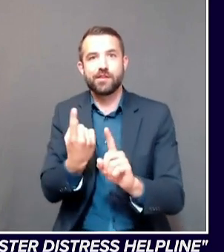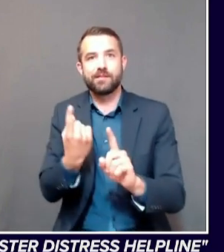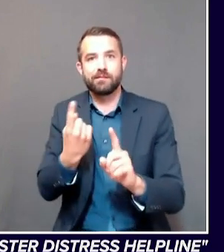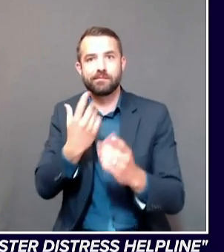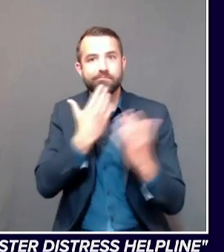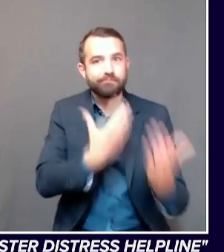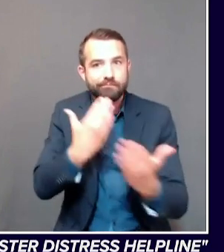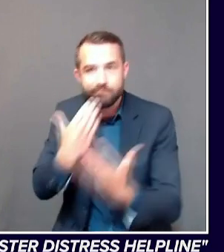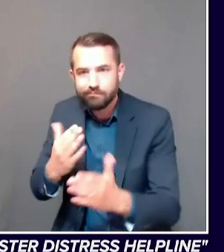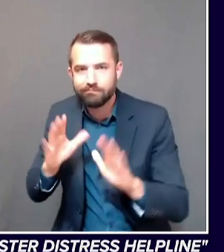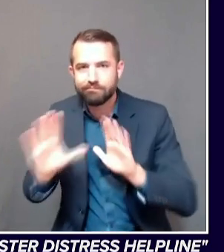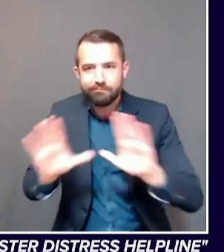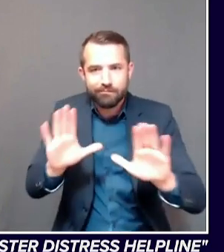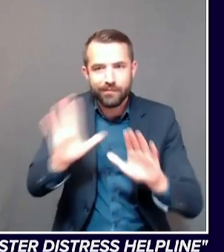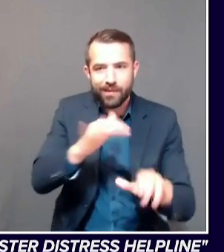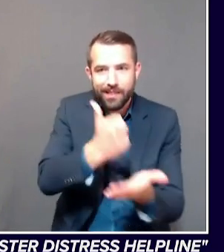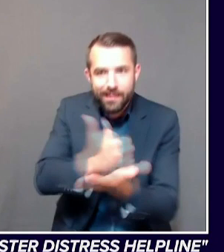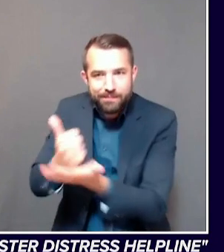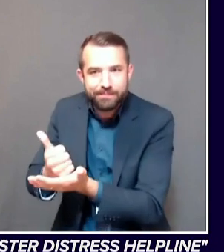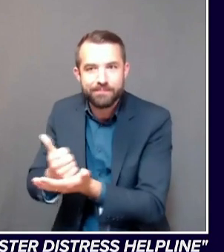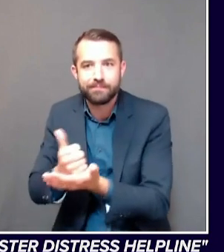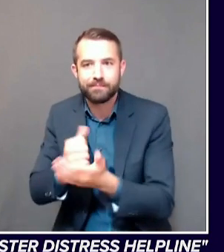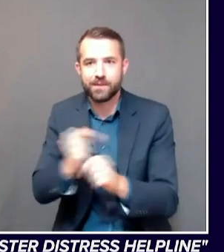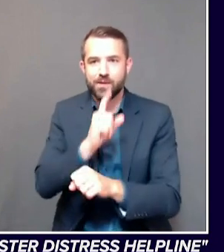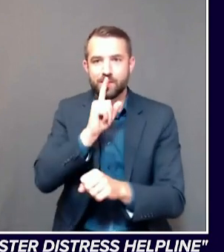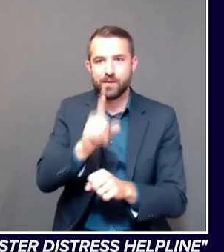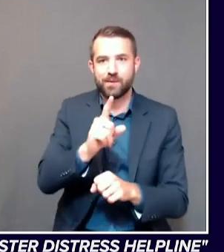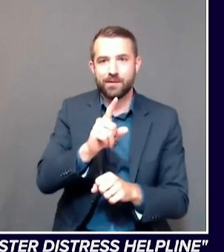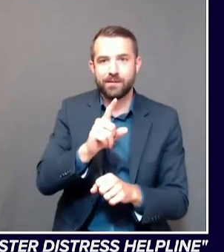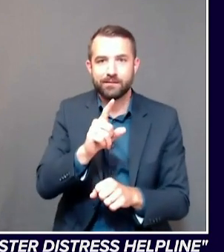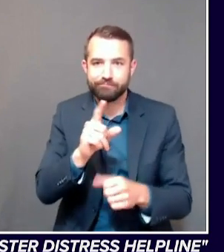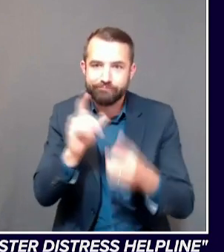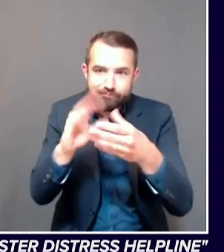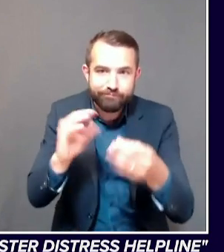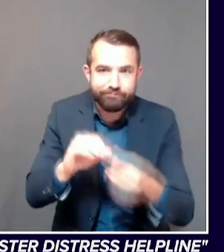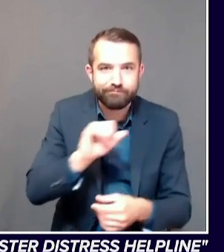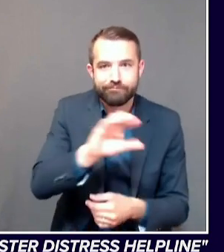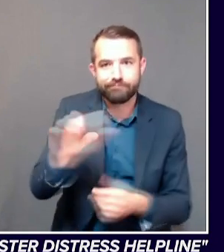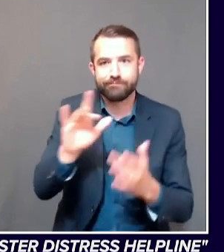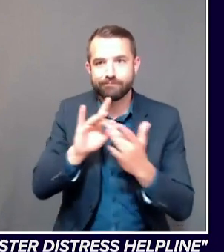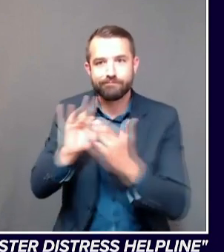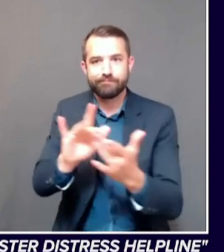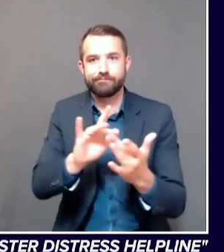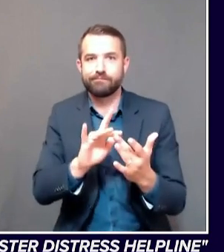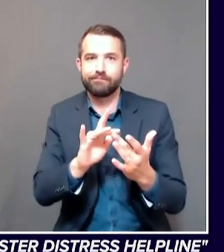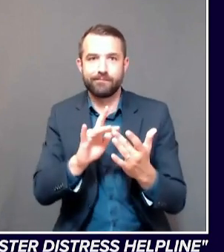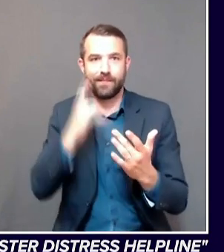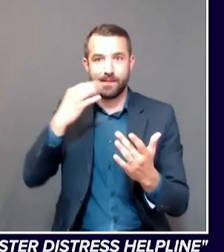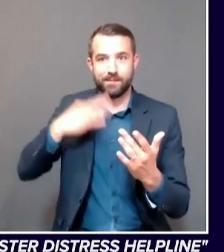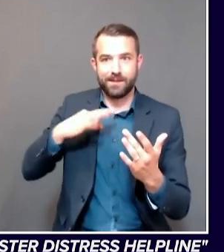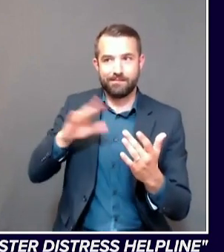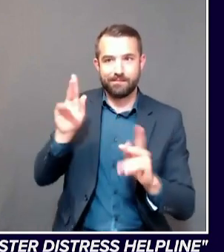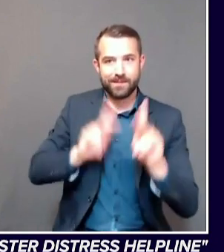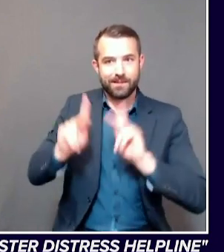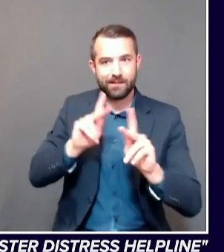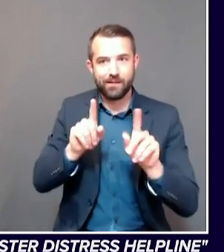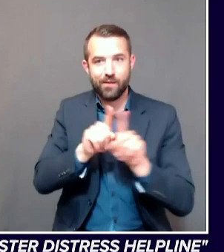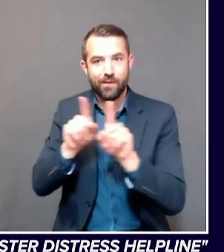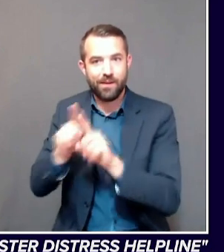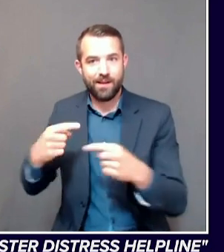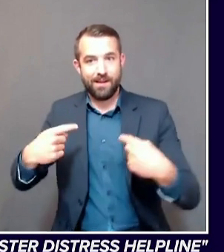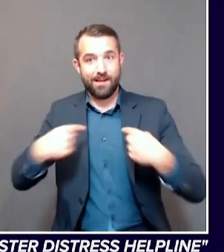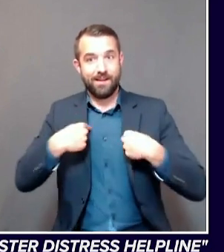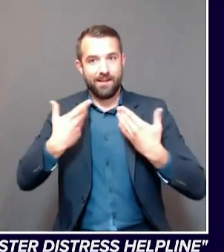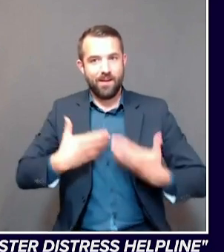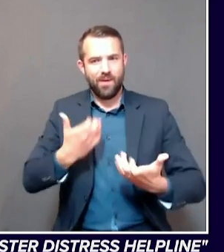provided in helping us get our message to as many folks as possible, but also thank you and Dr. Thibodeau for your